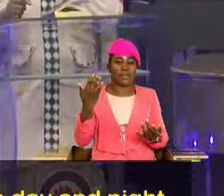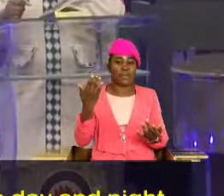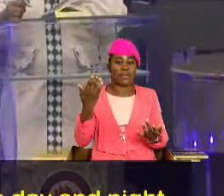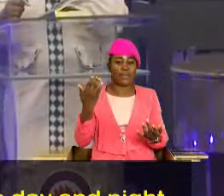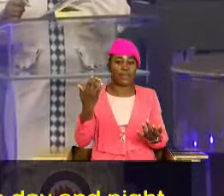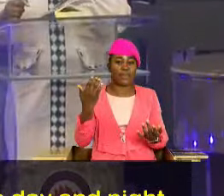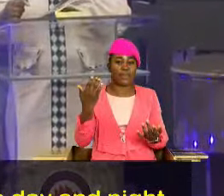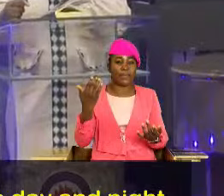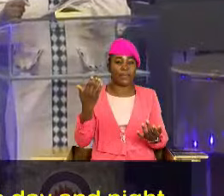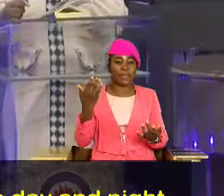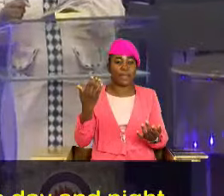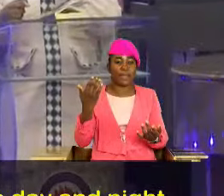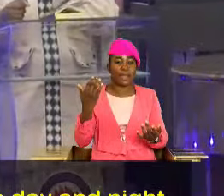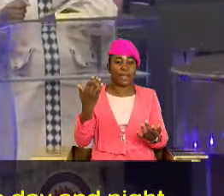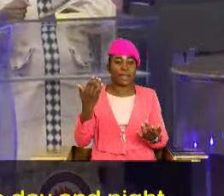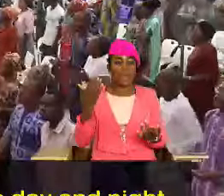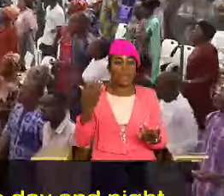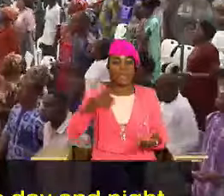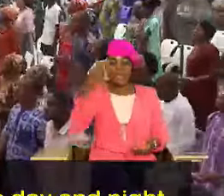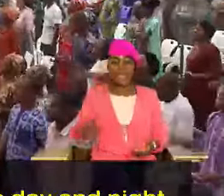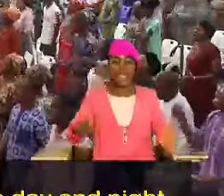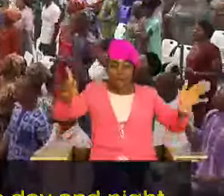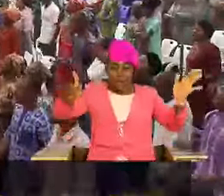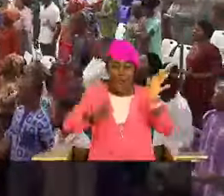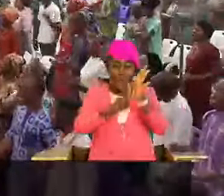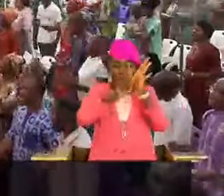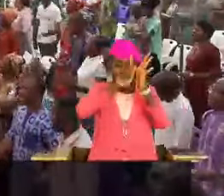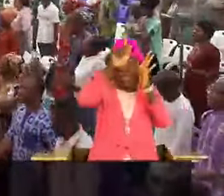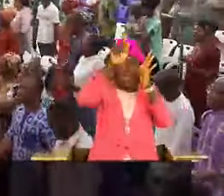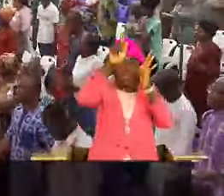apology witchcraft goliaths